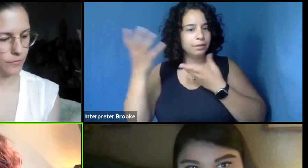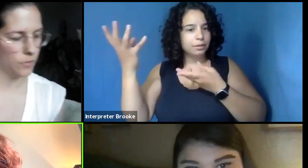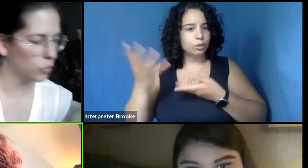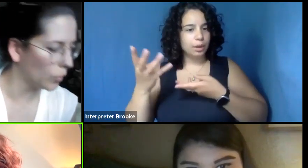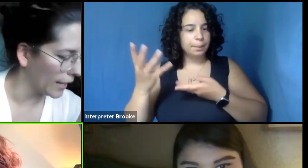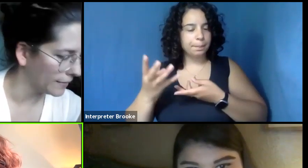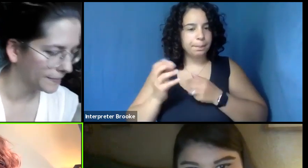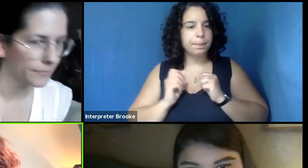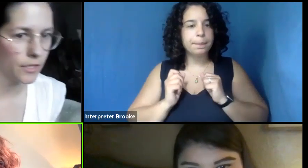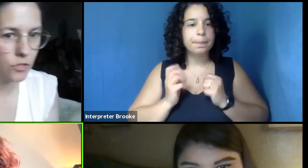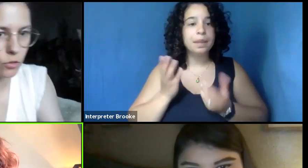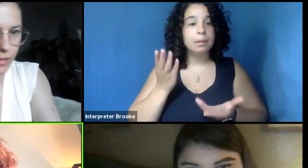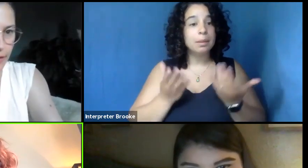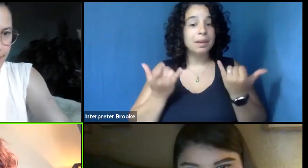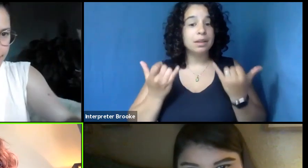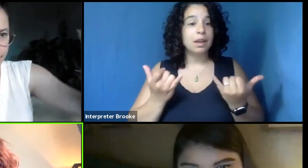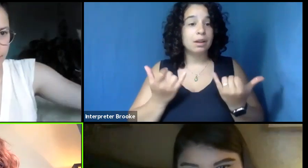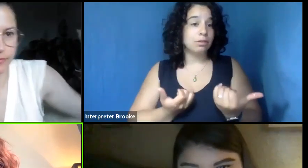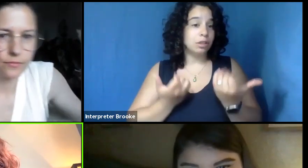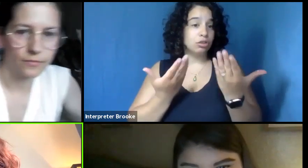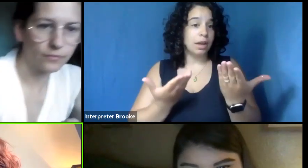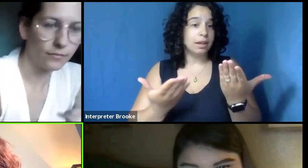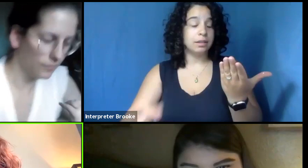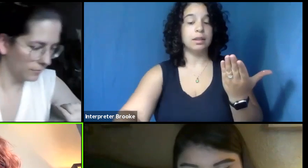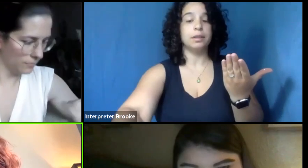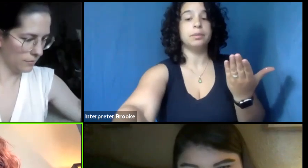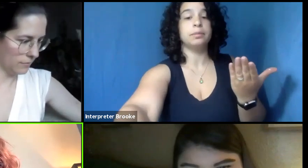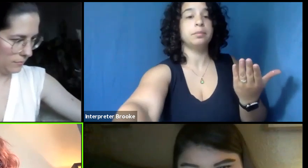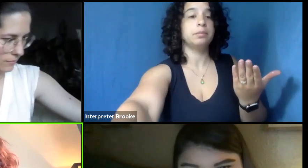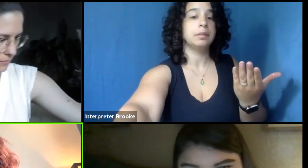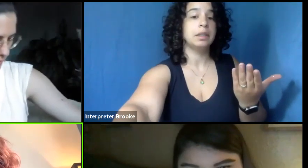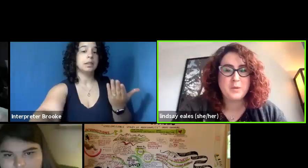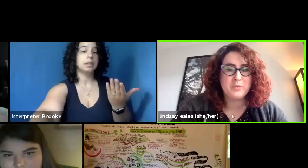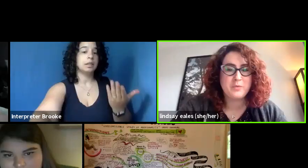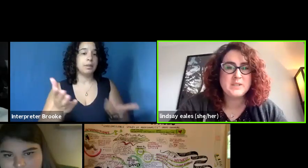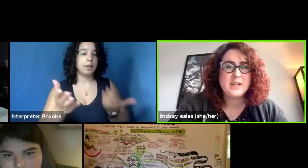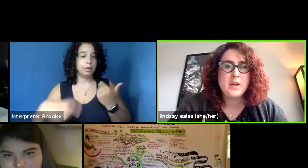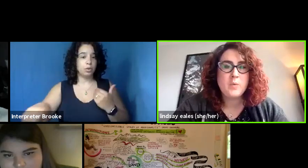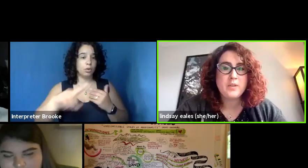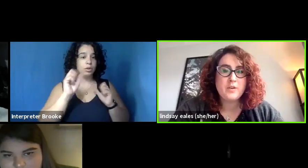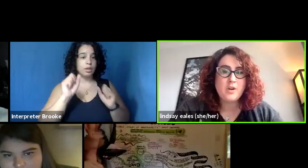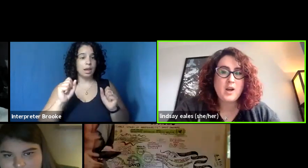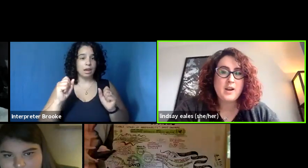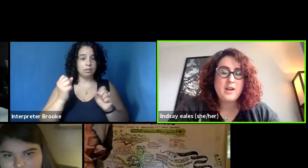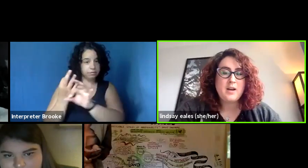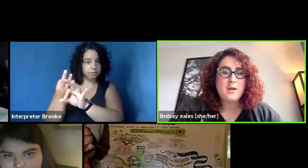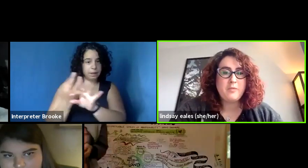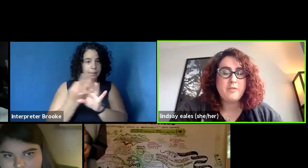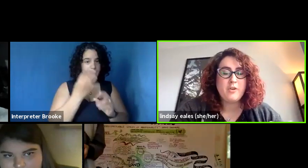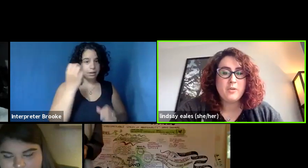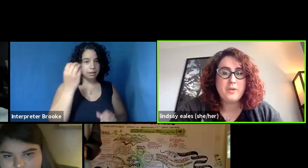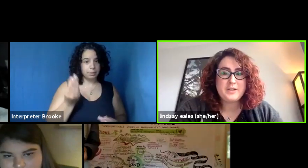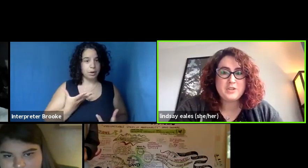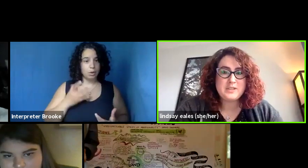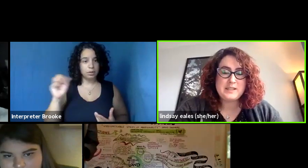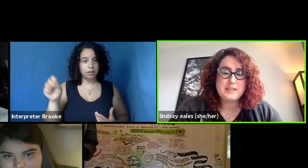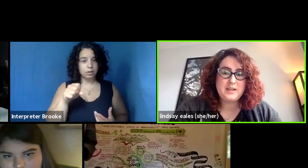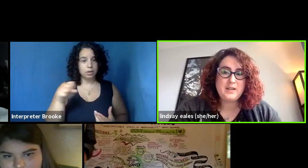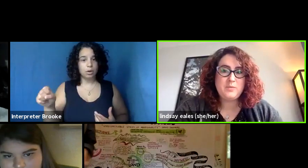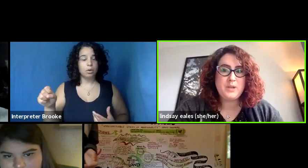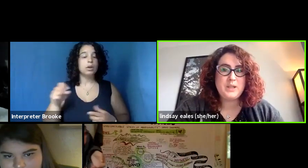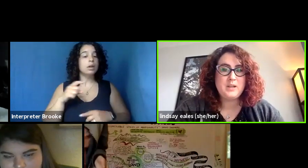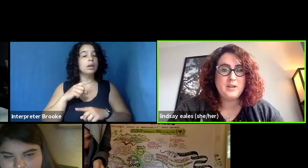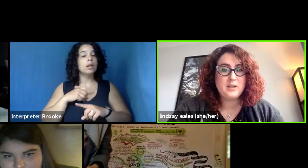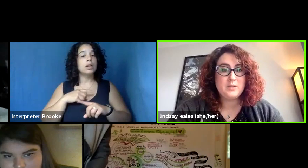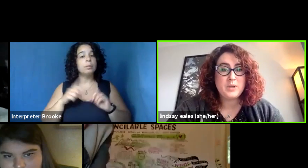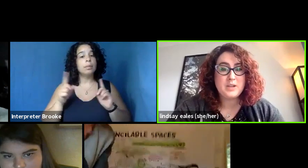And perhaps suggest, and maybe I can just get like an acknowledgement from a couple folks, whether or not following Jill's